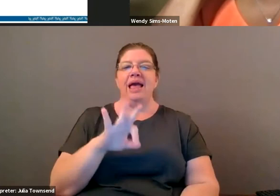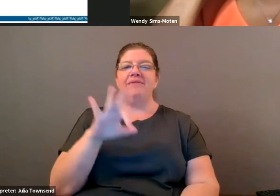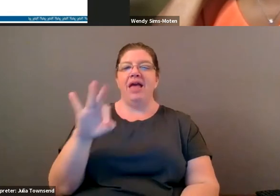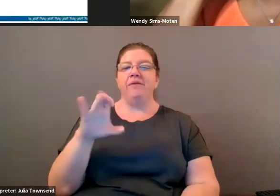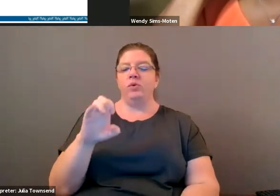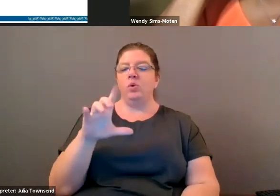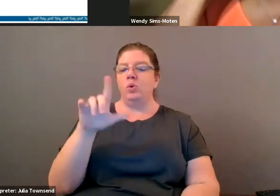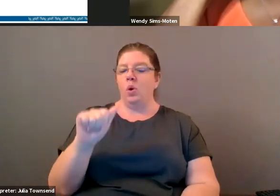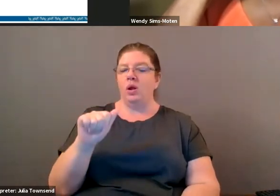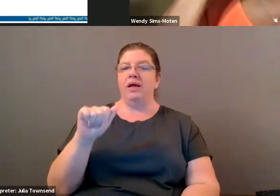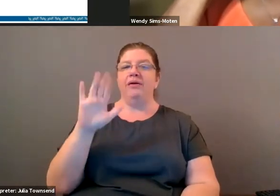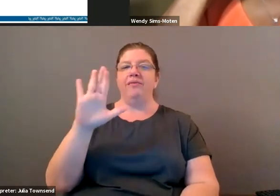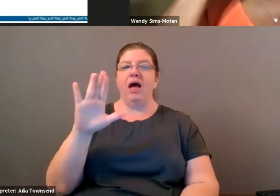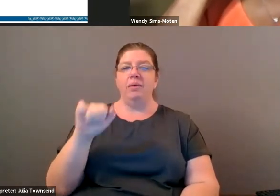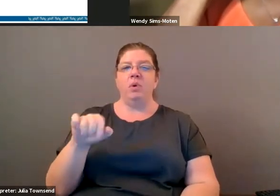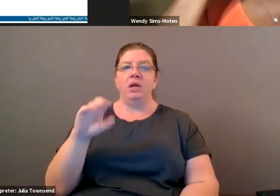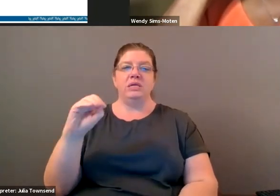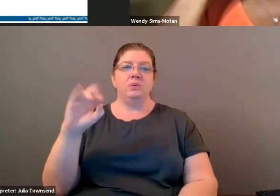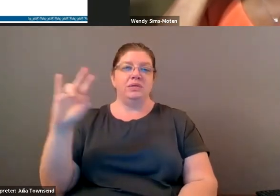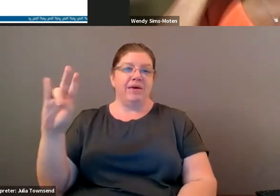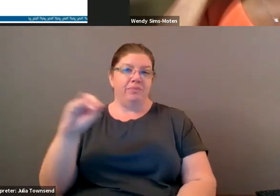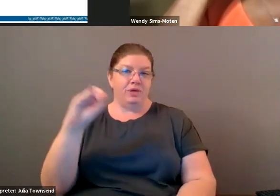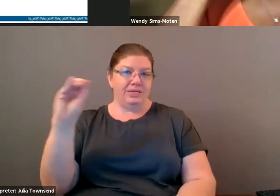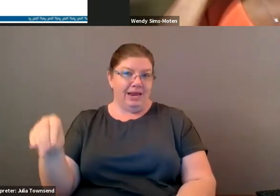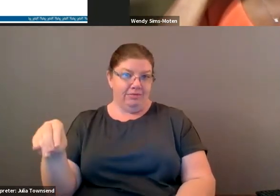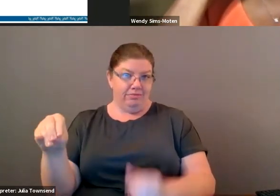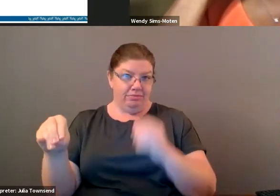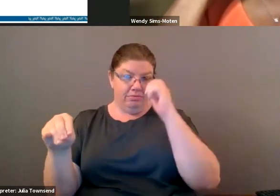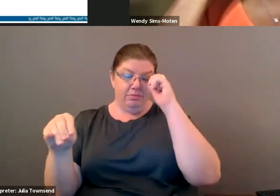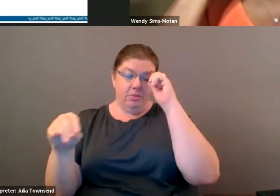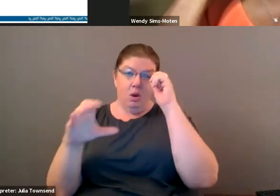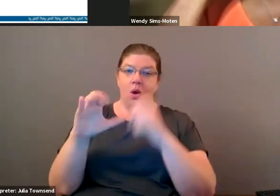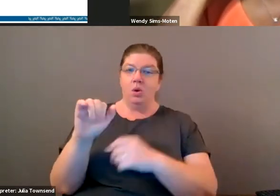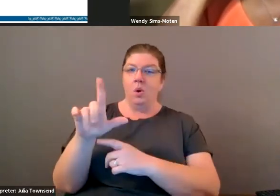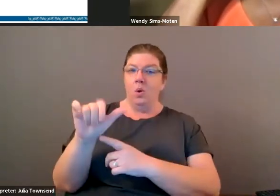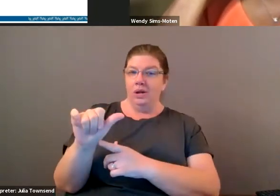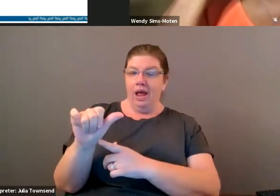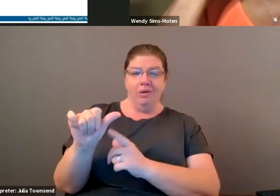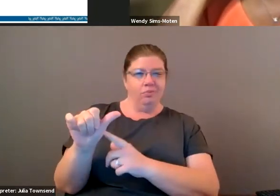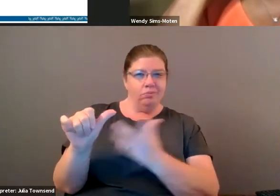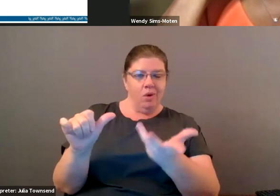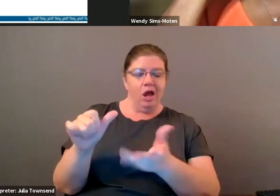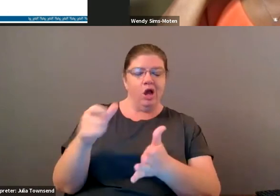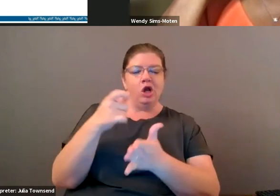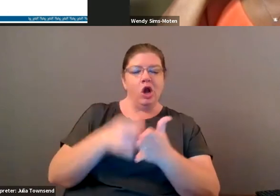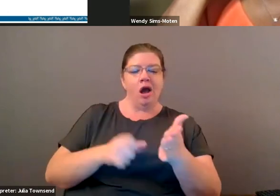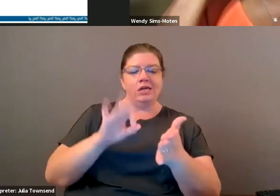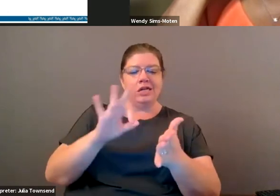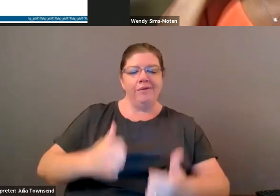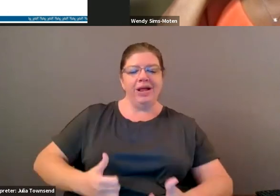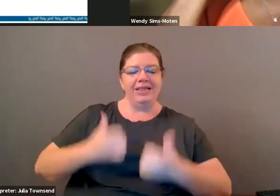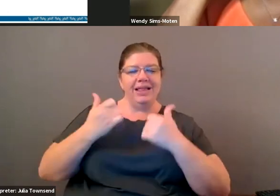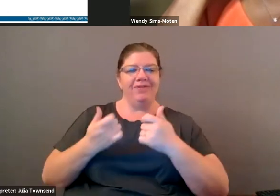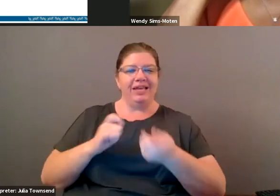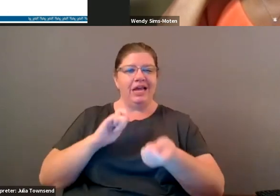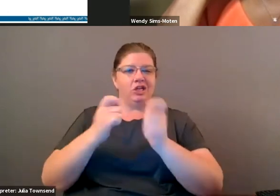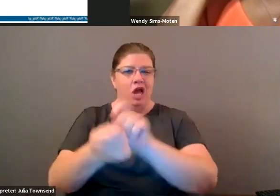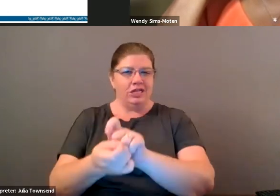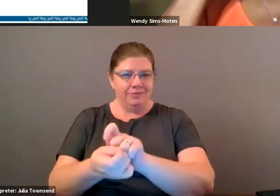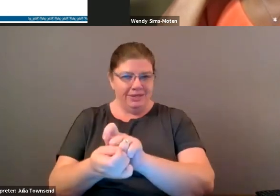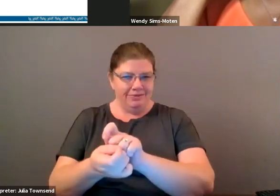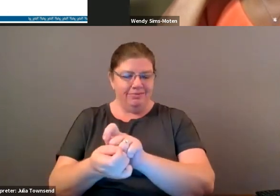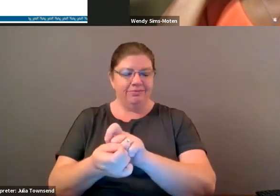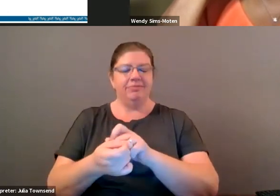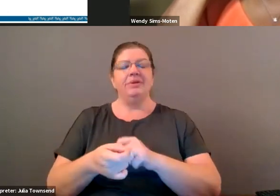at 5.07%. As a reminder, COLA means the cost of living adjustment. And this